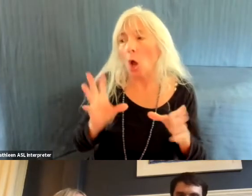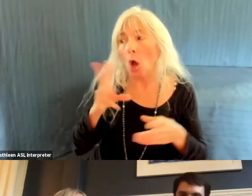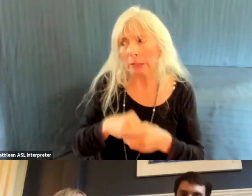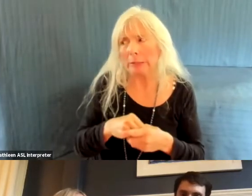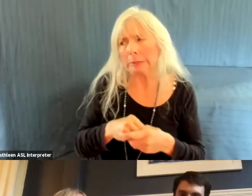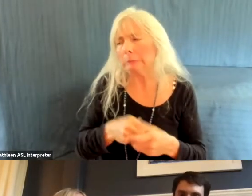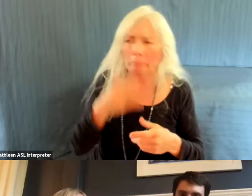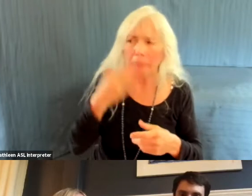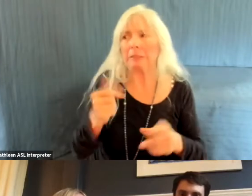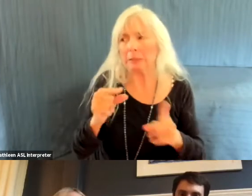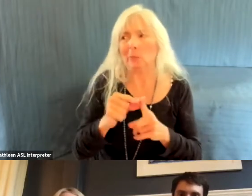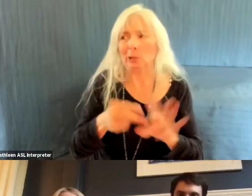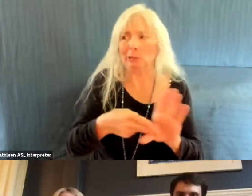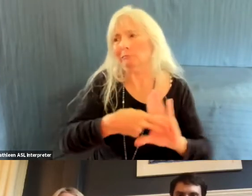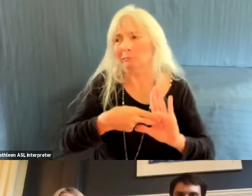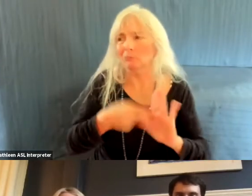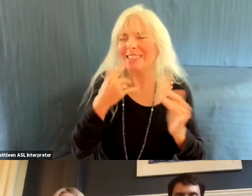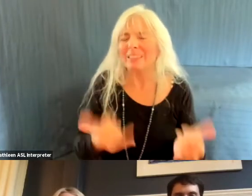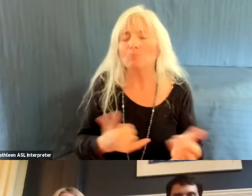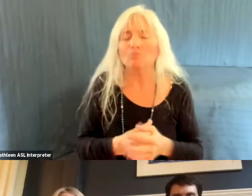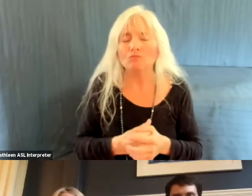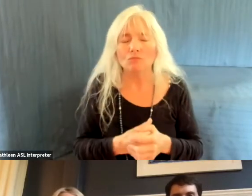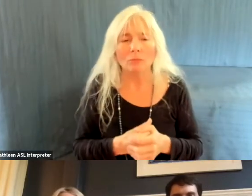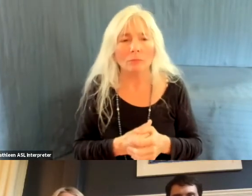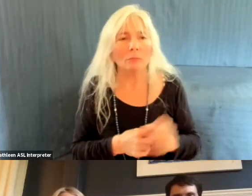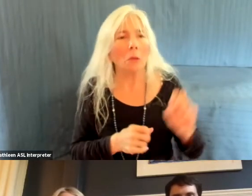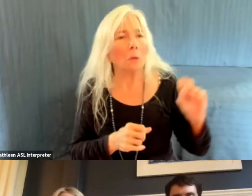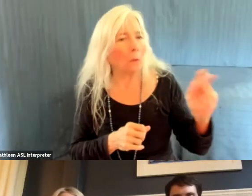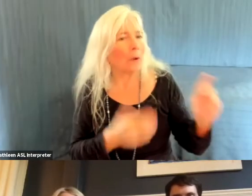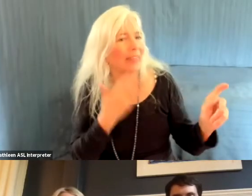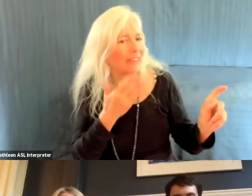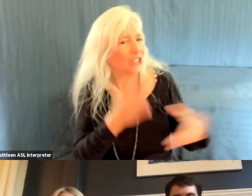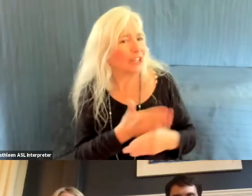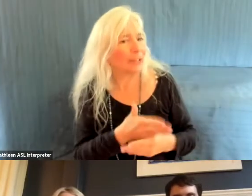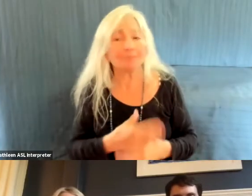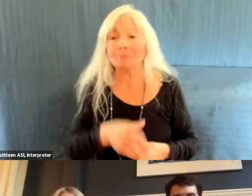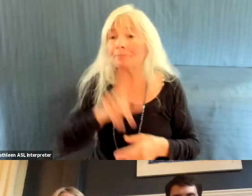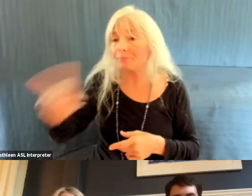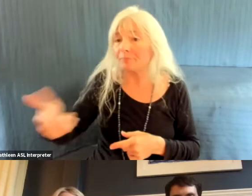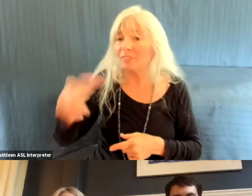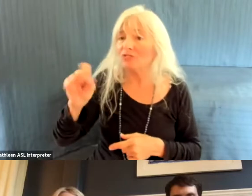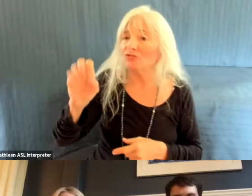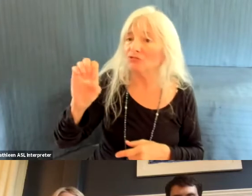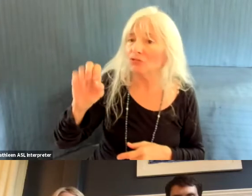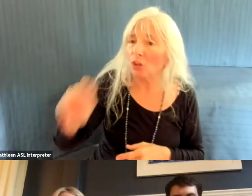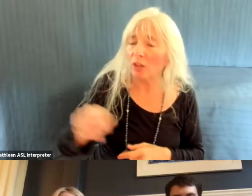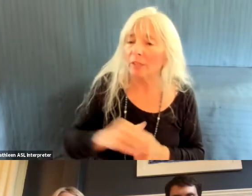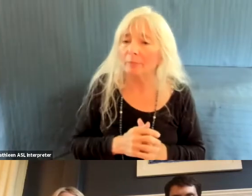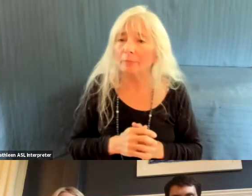best label for this at this point. Sure. Okay. Thank you for sharing. How about you, Sean?